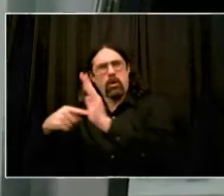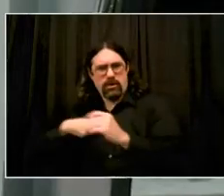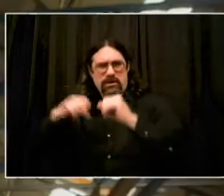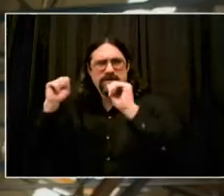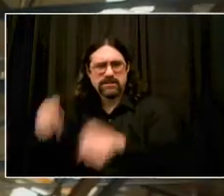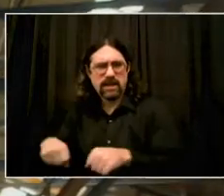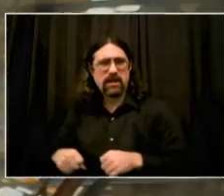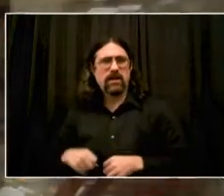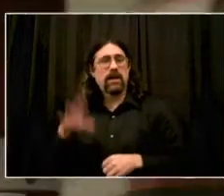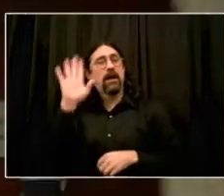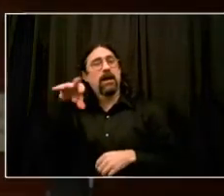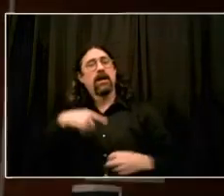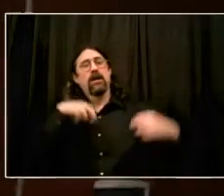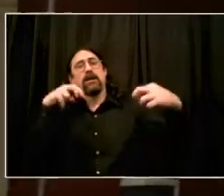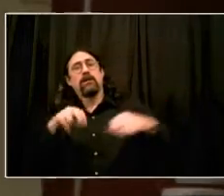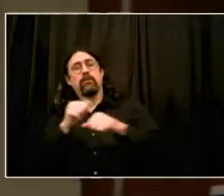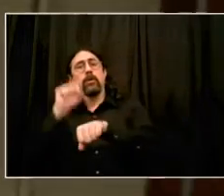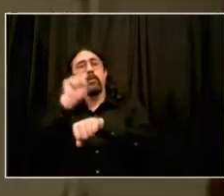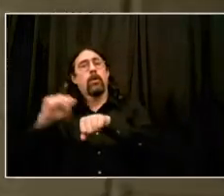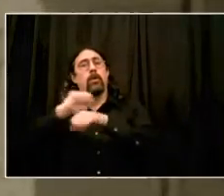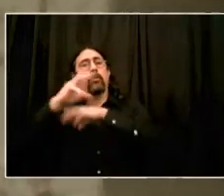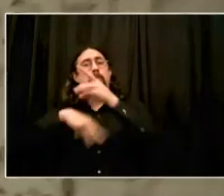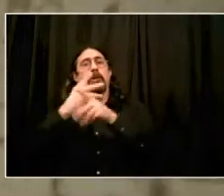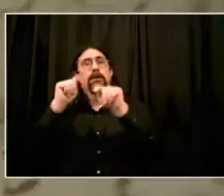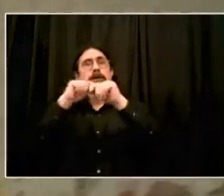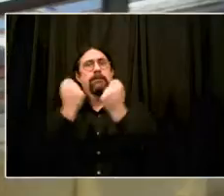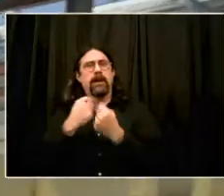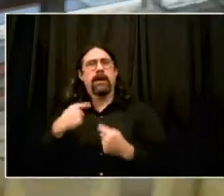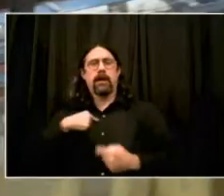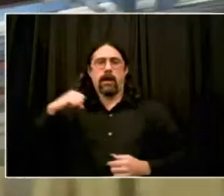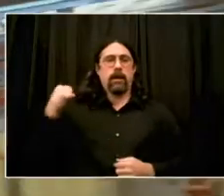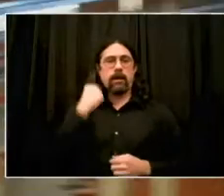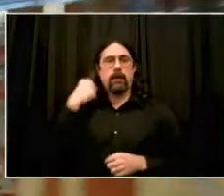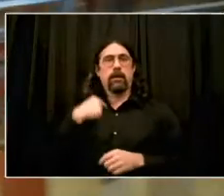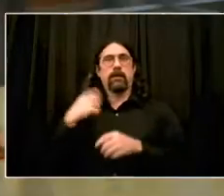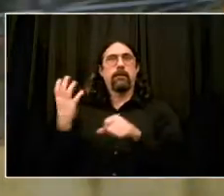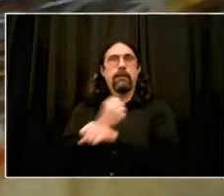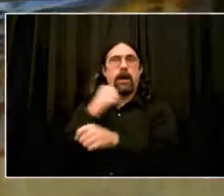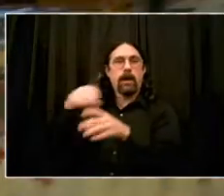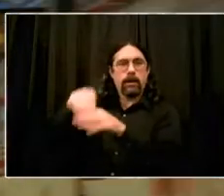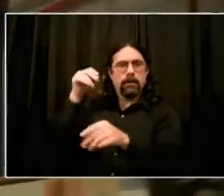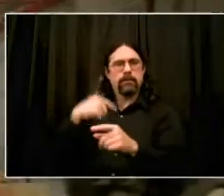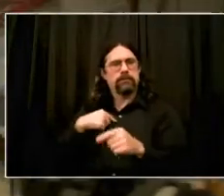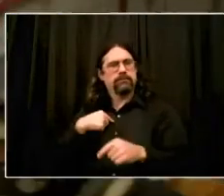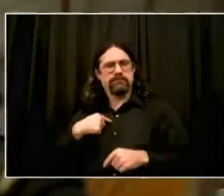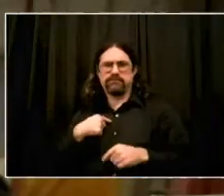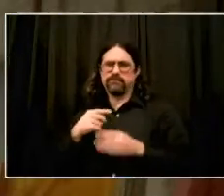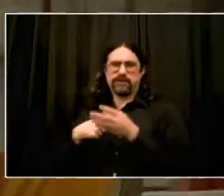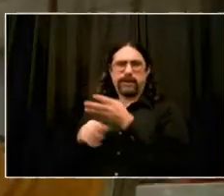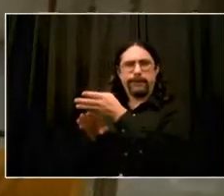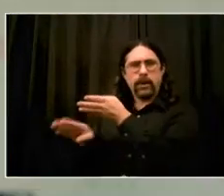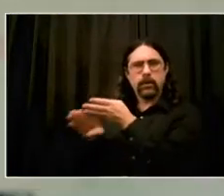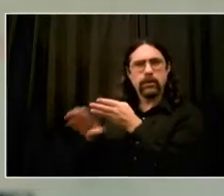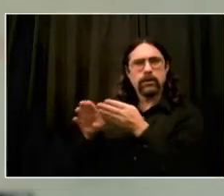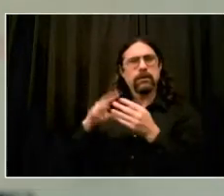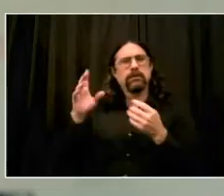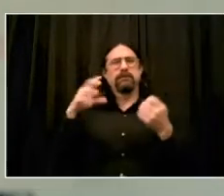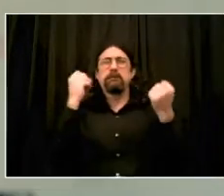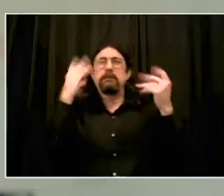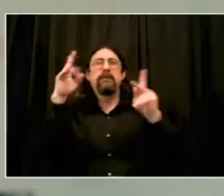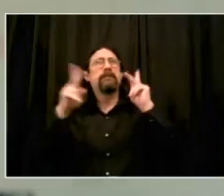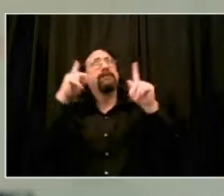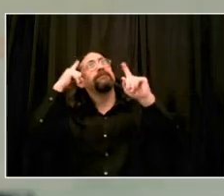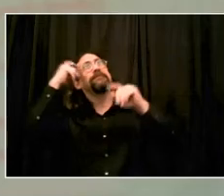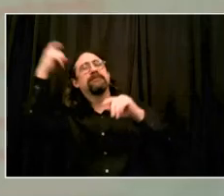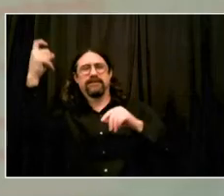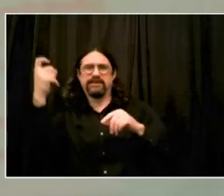sat down with the Working World team, it felt like winning the lotto. Most of us are minorities. Some people don't even have that dream of becoming an